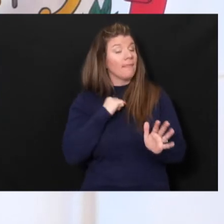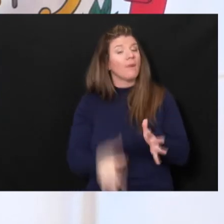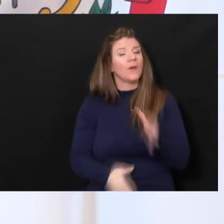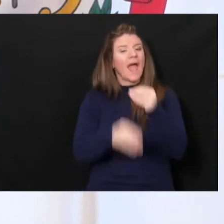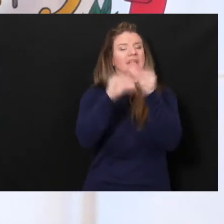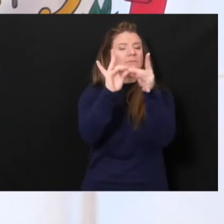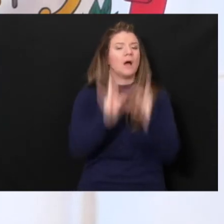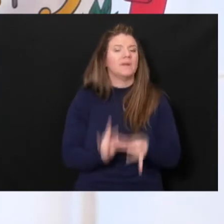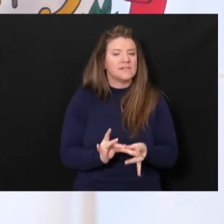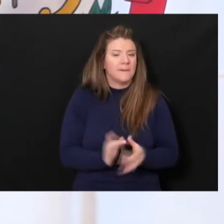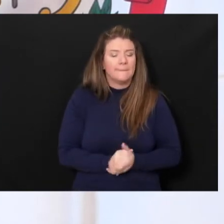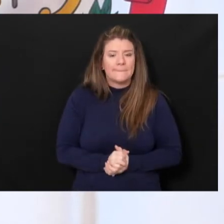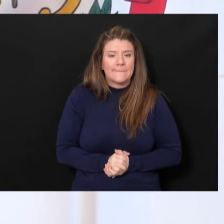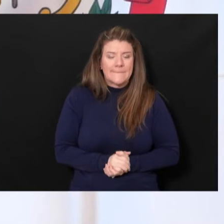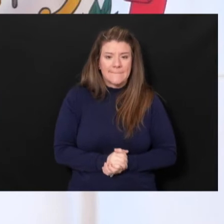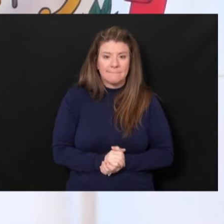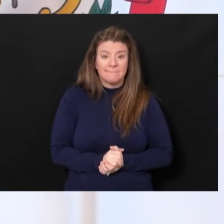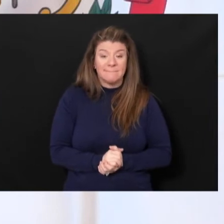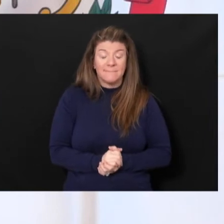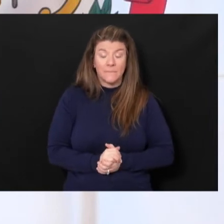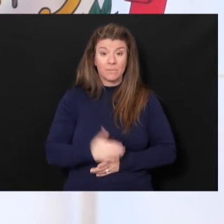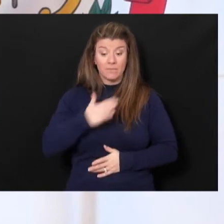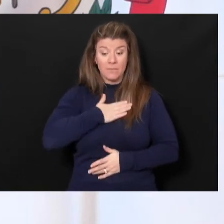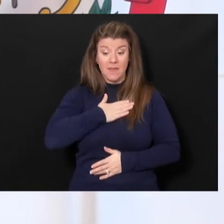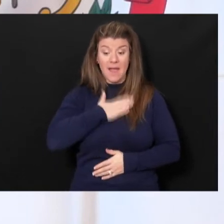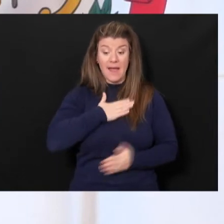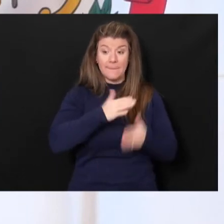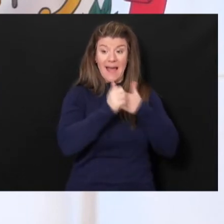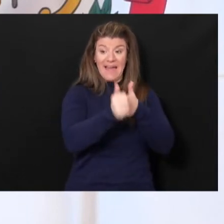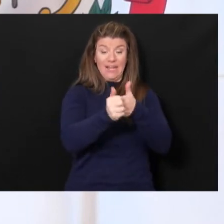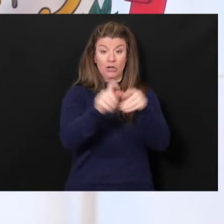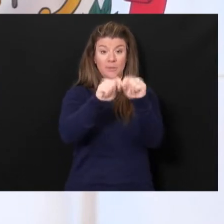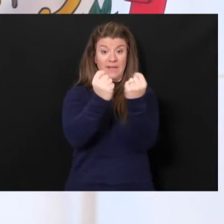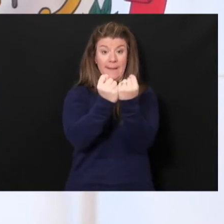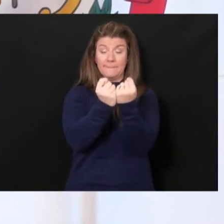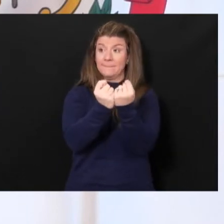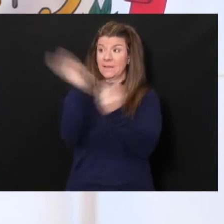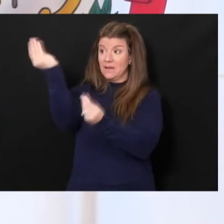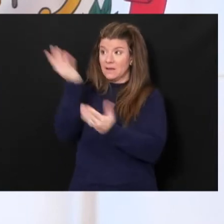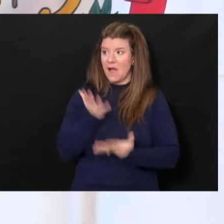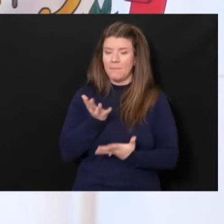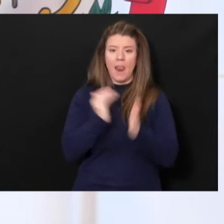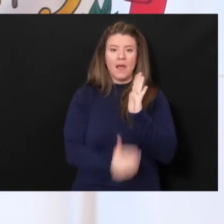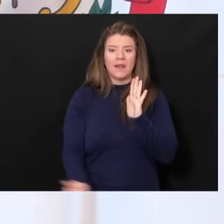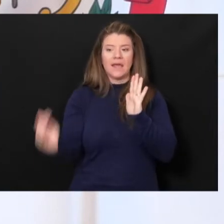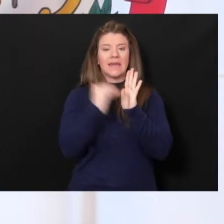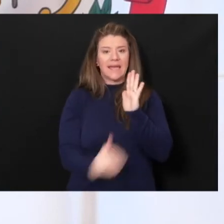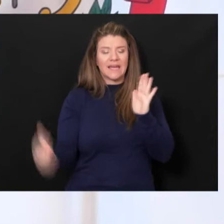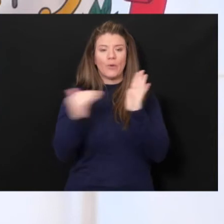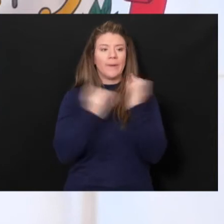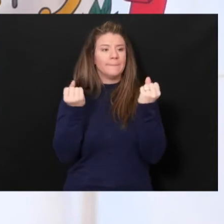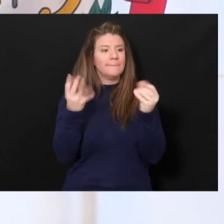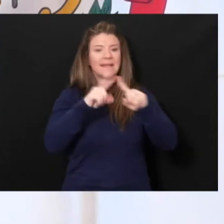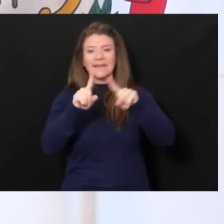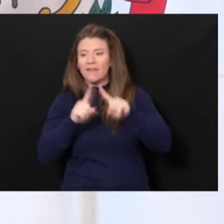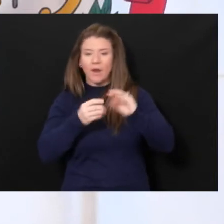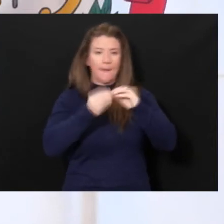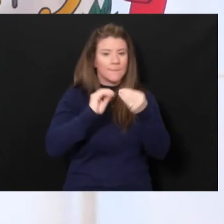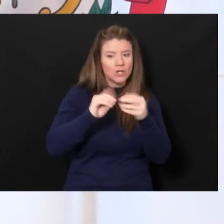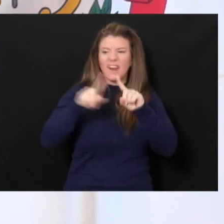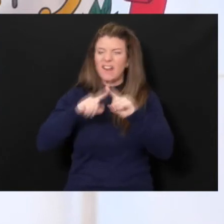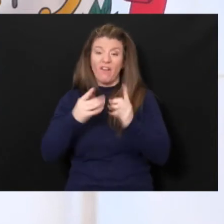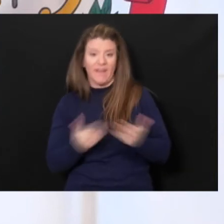that. My leadership team has come to me over and over with lots of different numbers and lots of stuff.